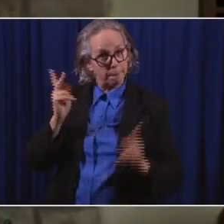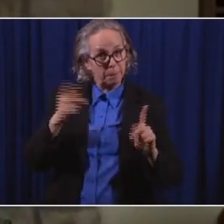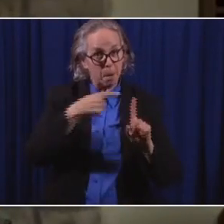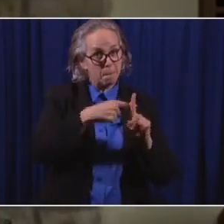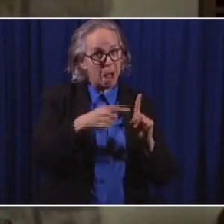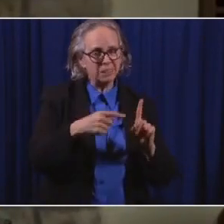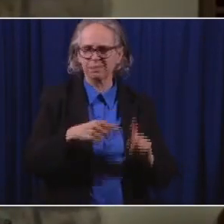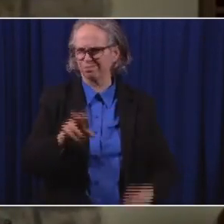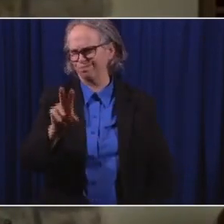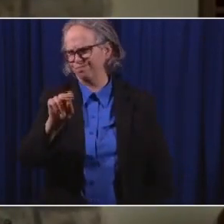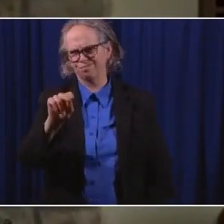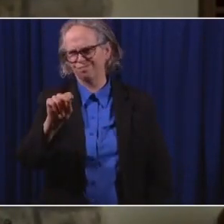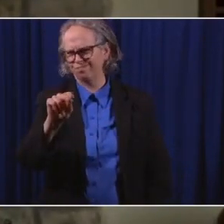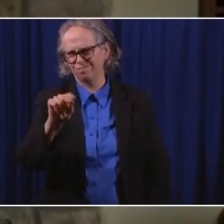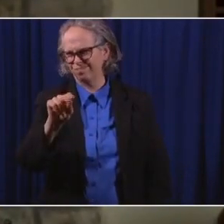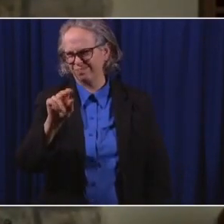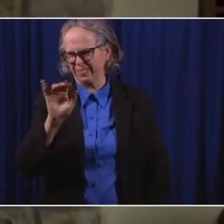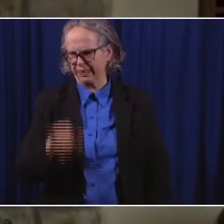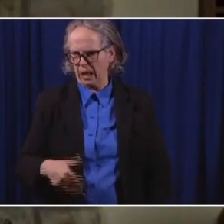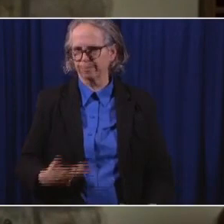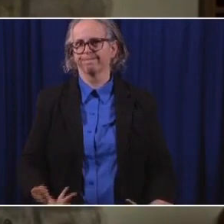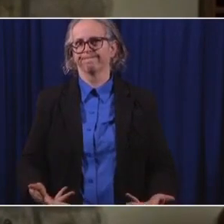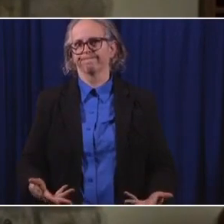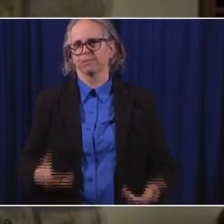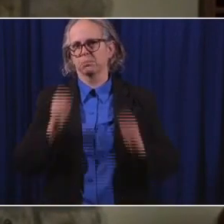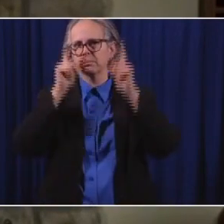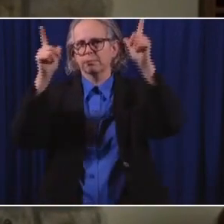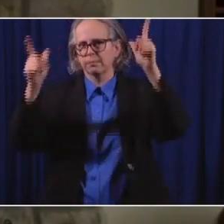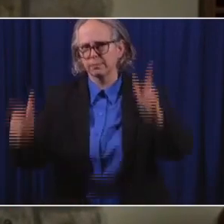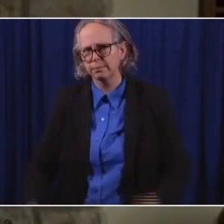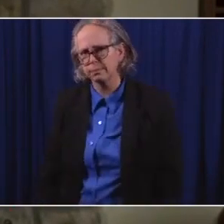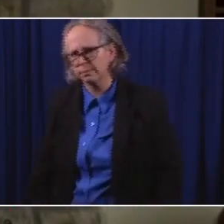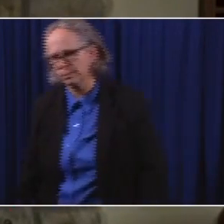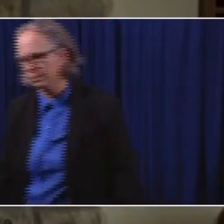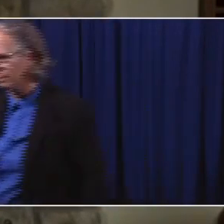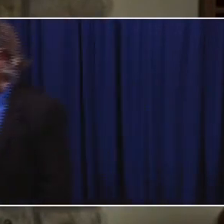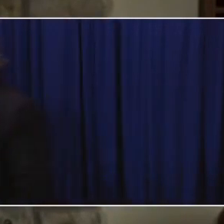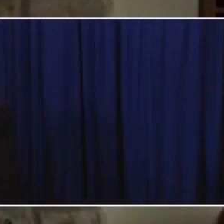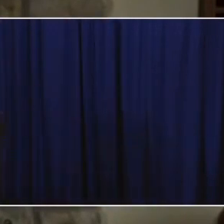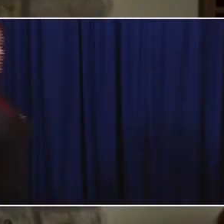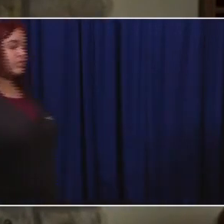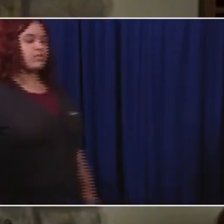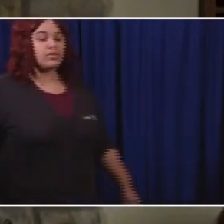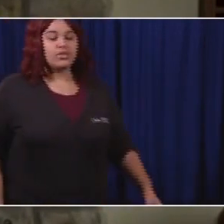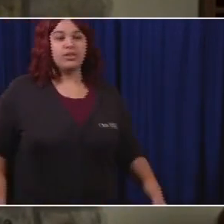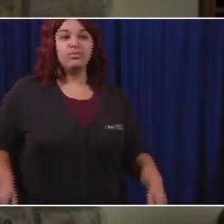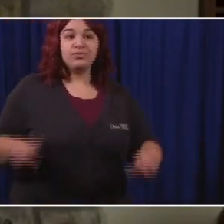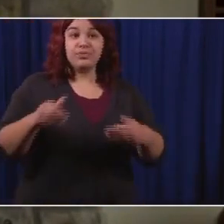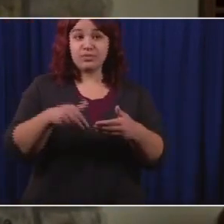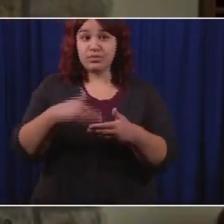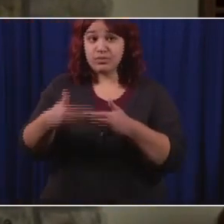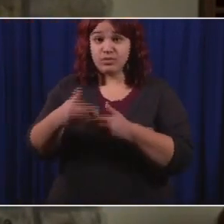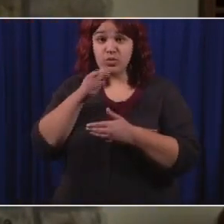positive cases. Next question is from Justin Dennis at mahoningmatters.com.